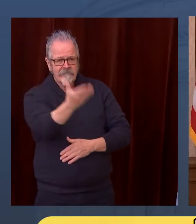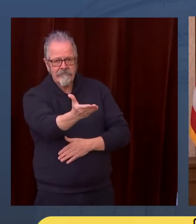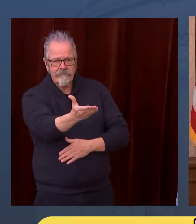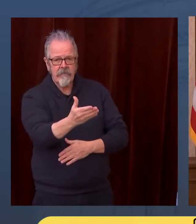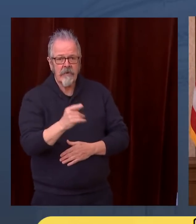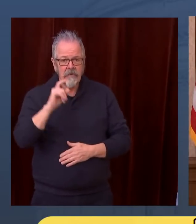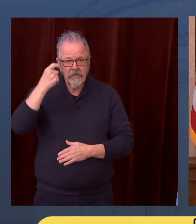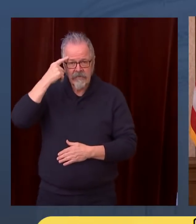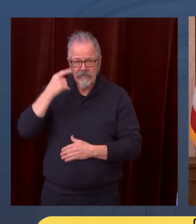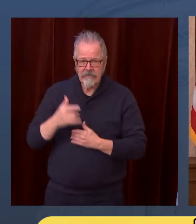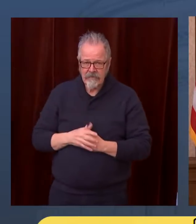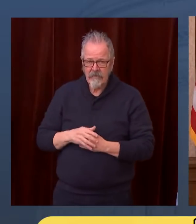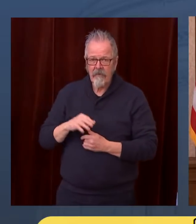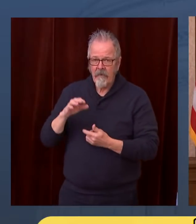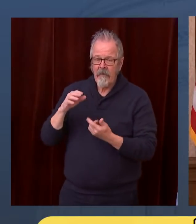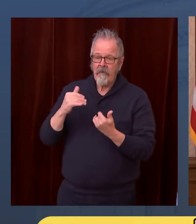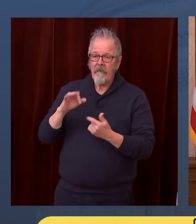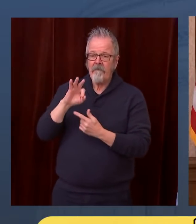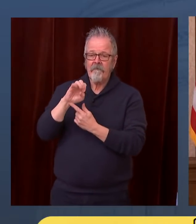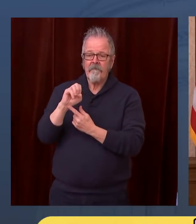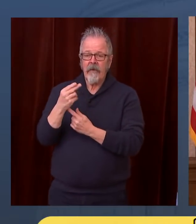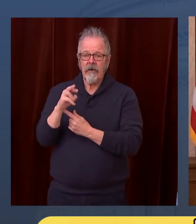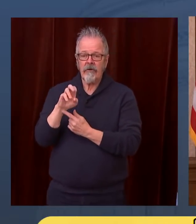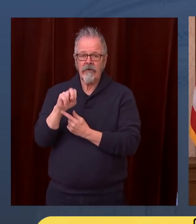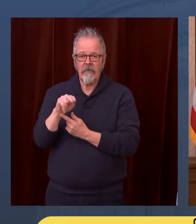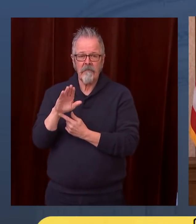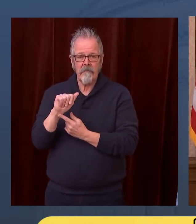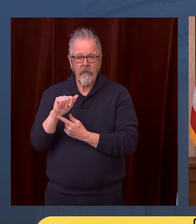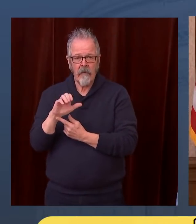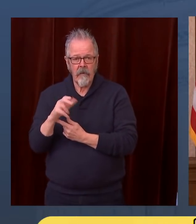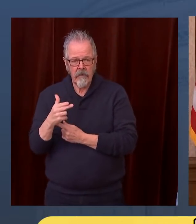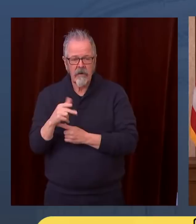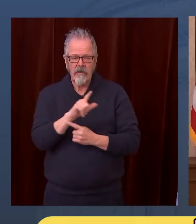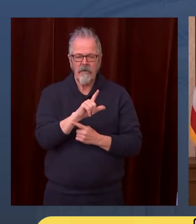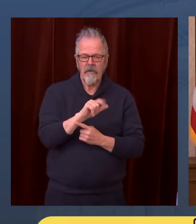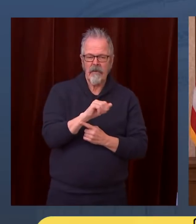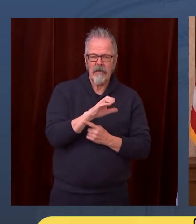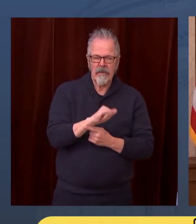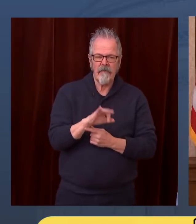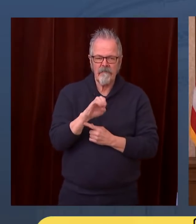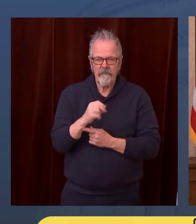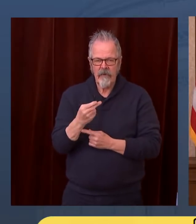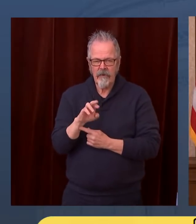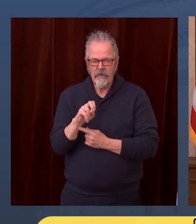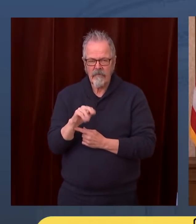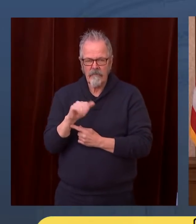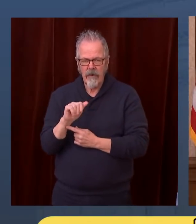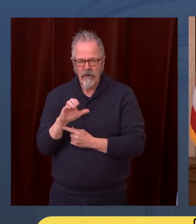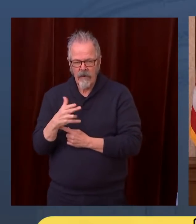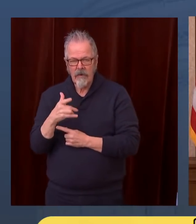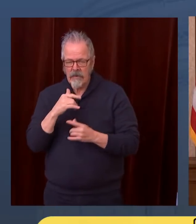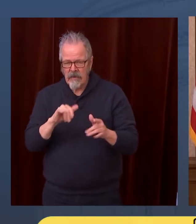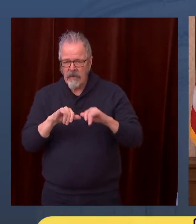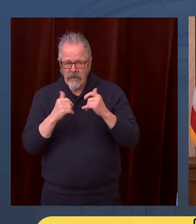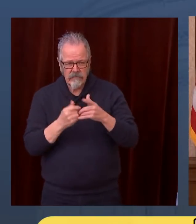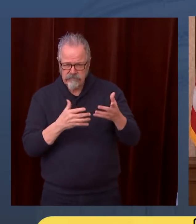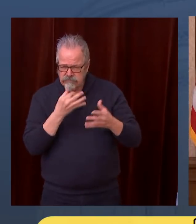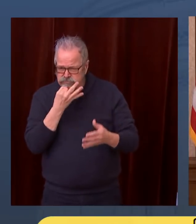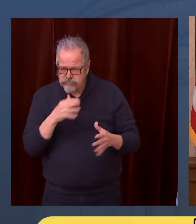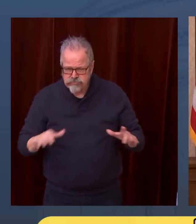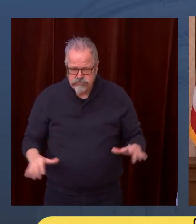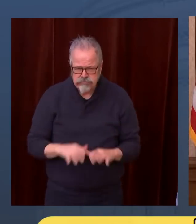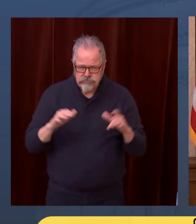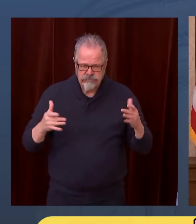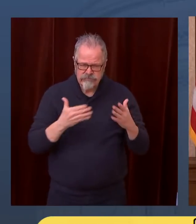a science-based decision here, and I appreciate your team's efforts. I want to note, too, that this is not the end of our effort of